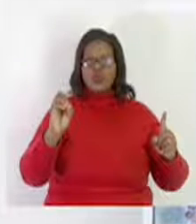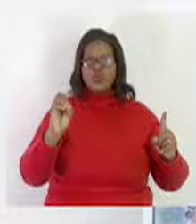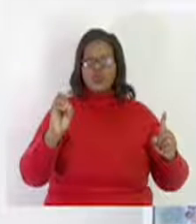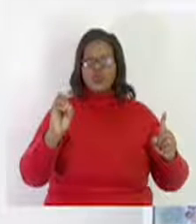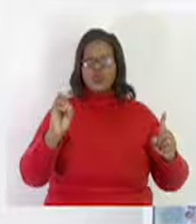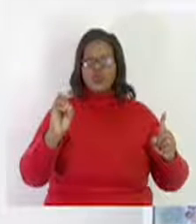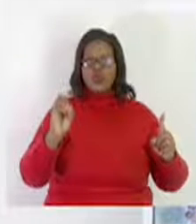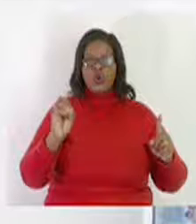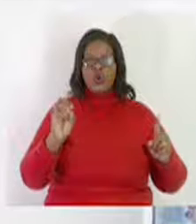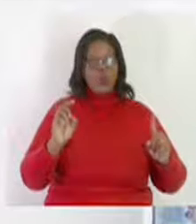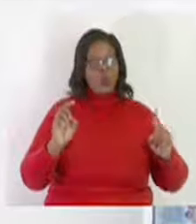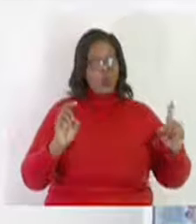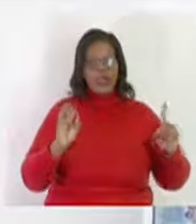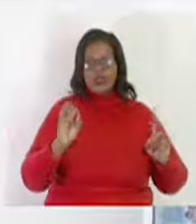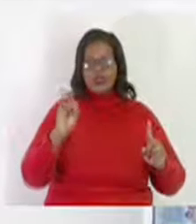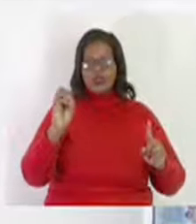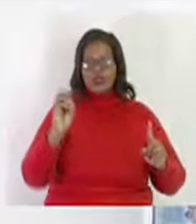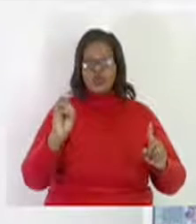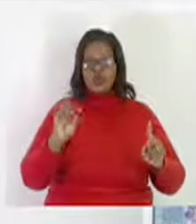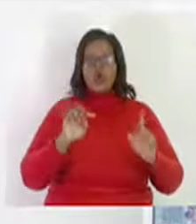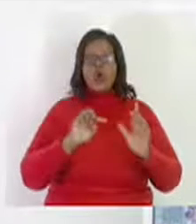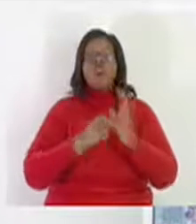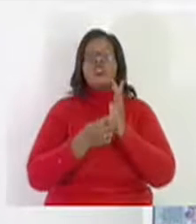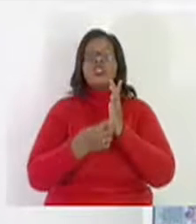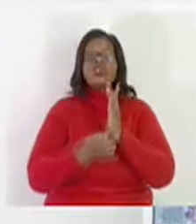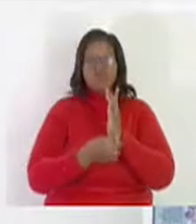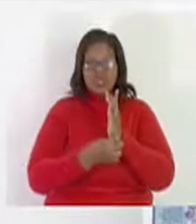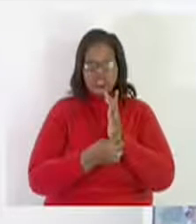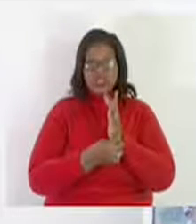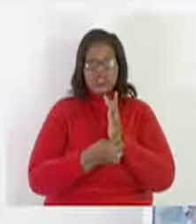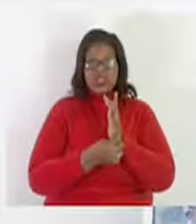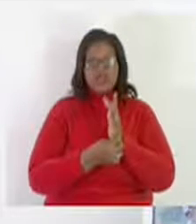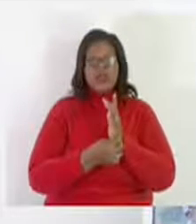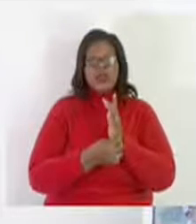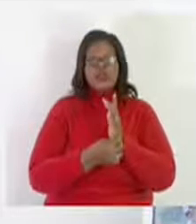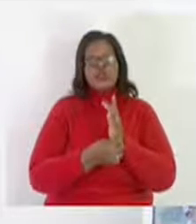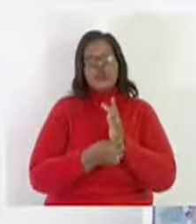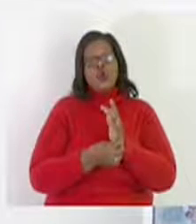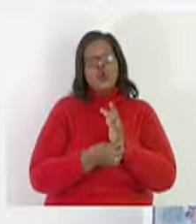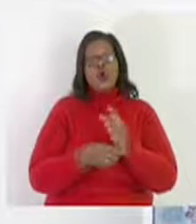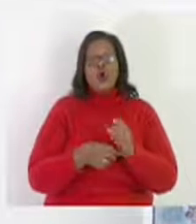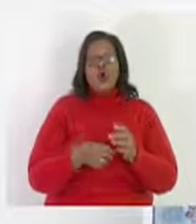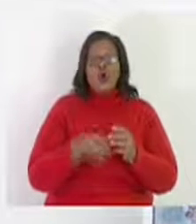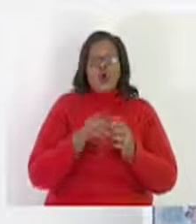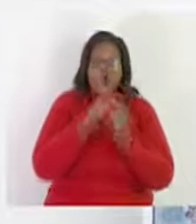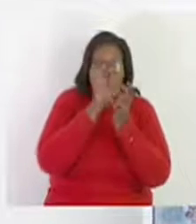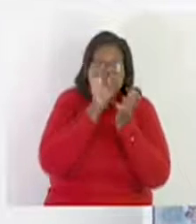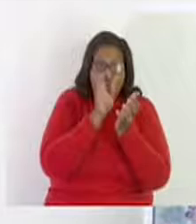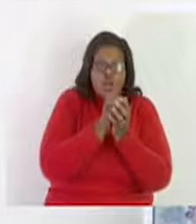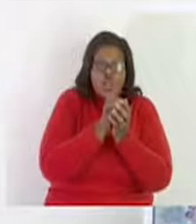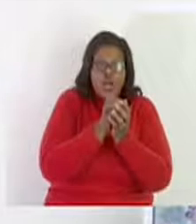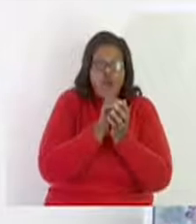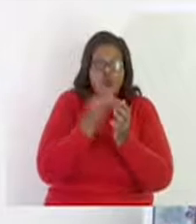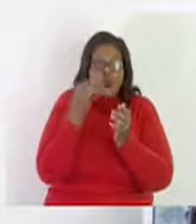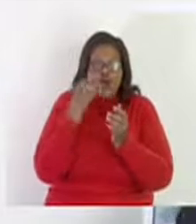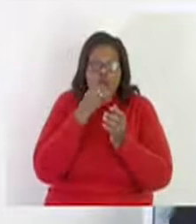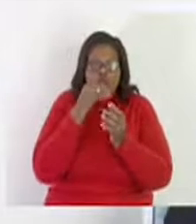than 0. So in that manner, you can already tell that the crocodile will go for what is